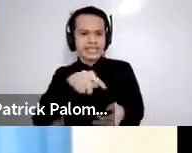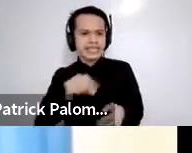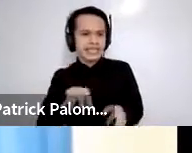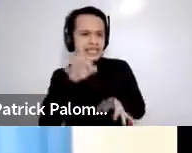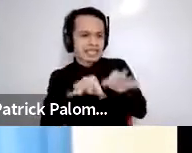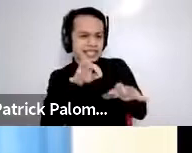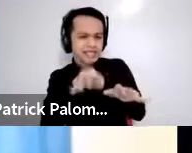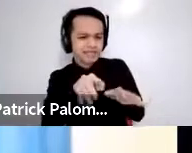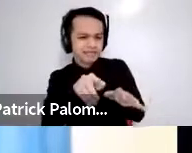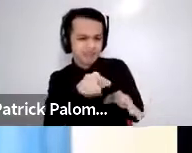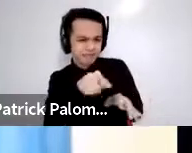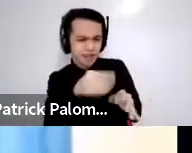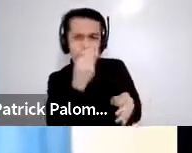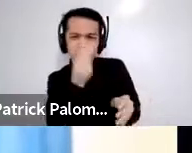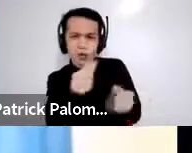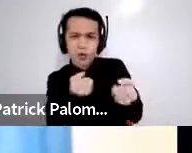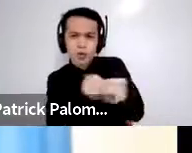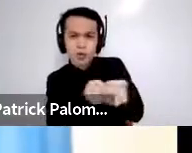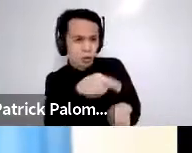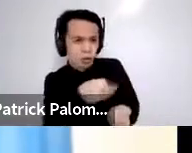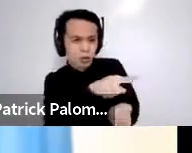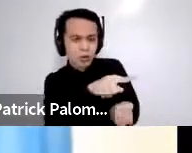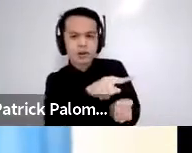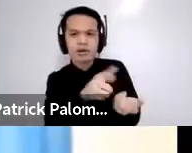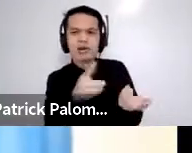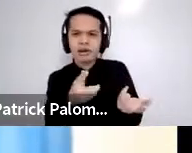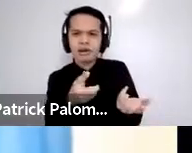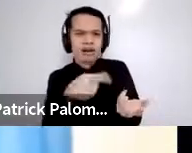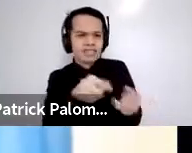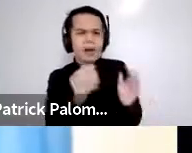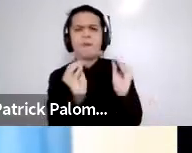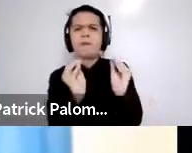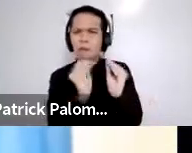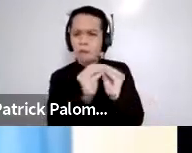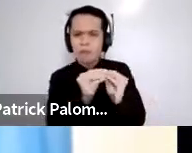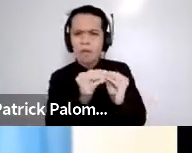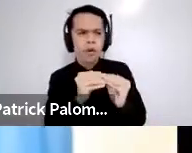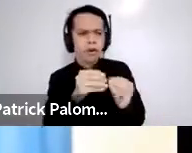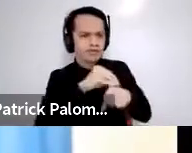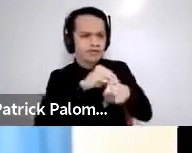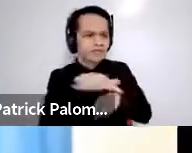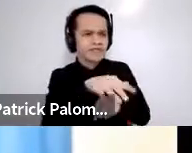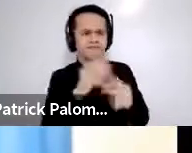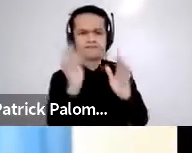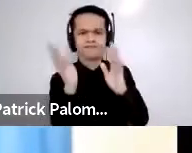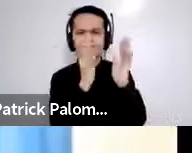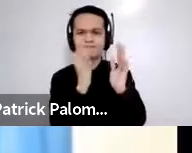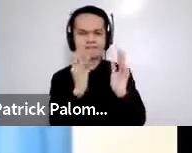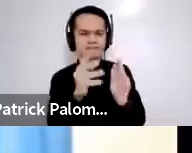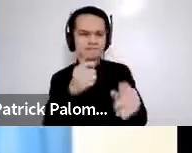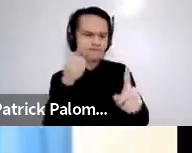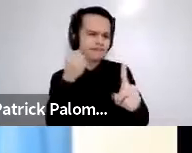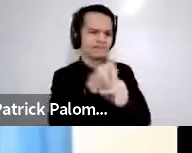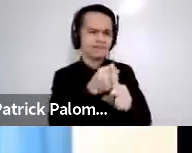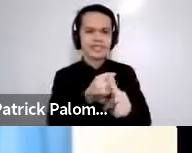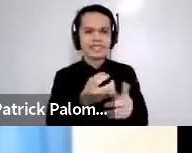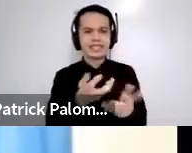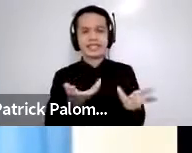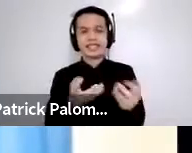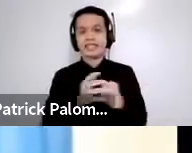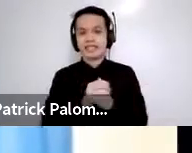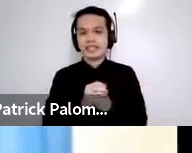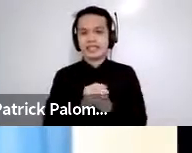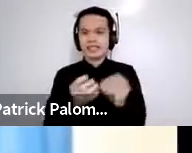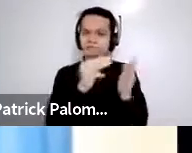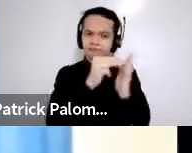emergency, they are, however, the most affected by this climate emergency. Millions of people are already losing their